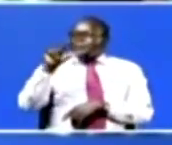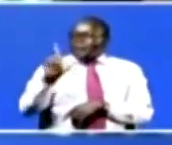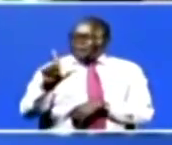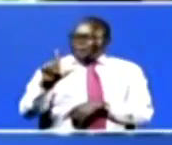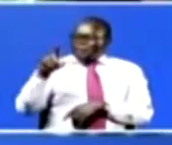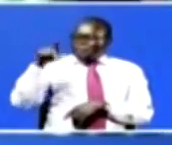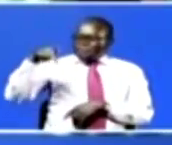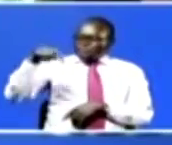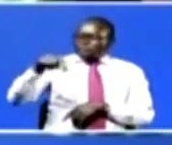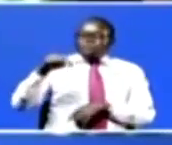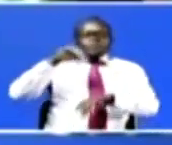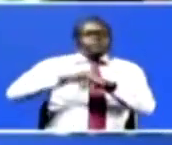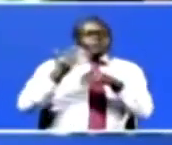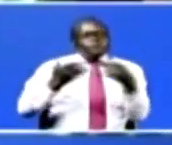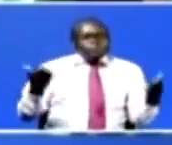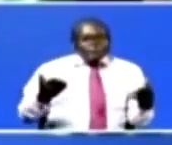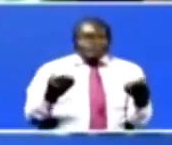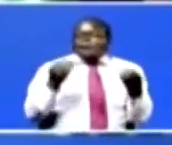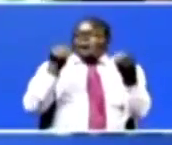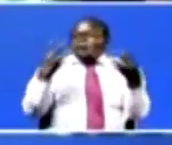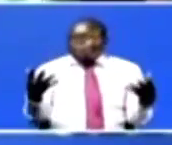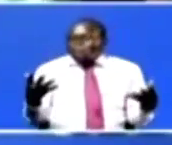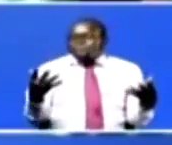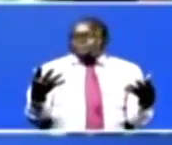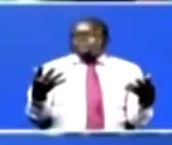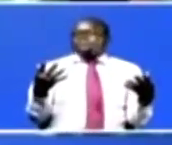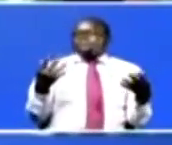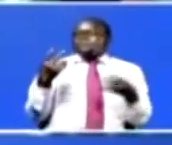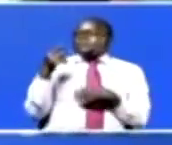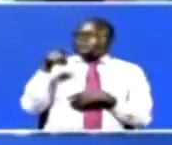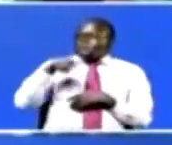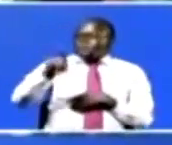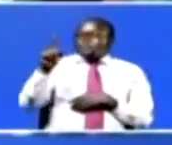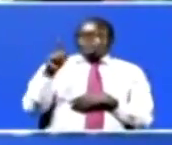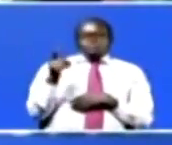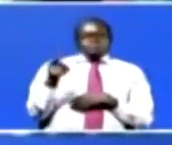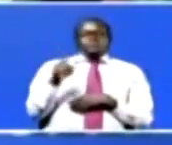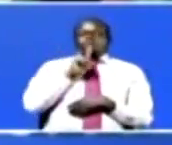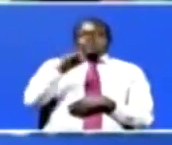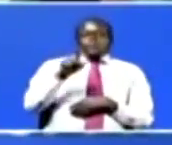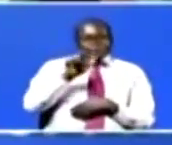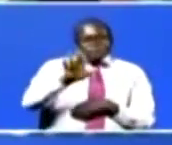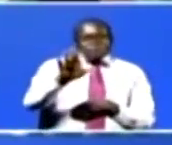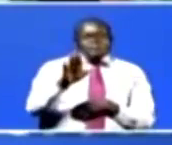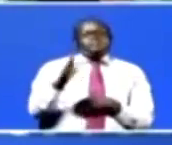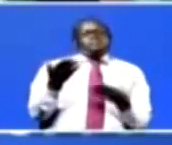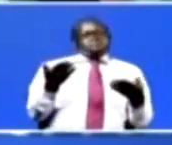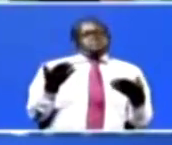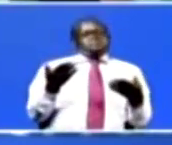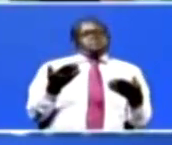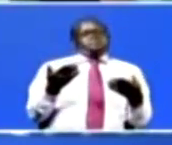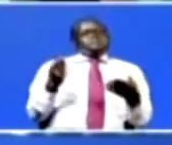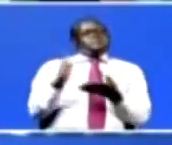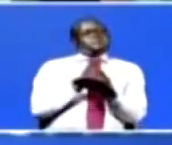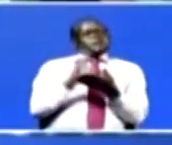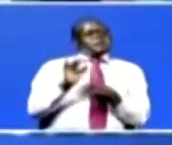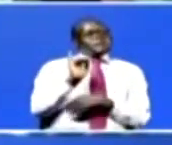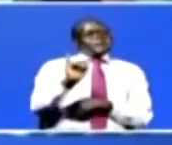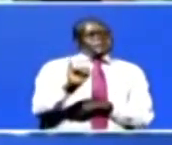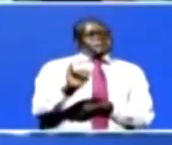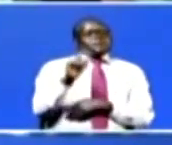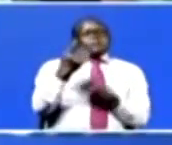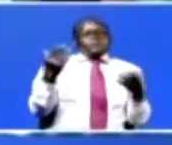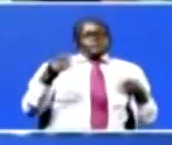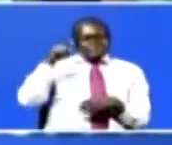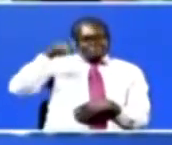amount that I'm getting in here? And also ask, do you loop? Are you sharing your gas cylinders with other places? And that's, again, one of the things